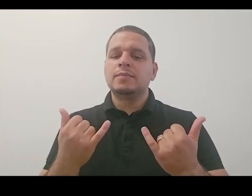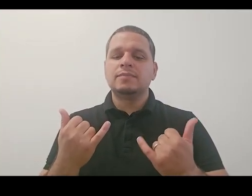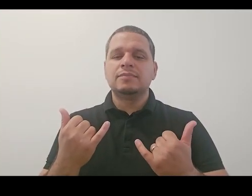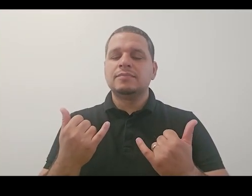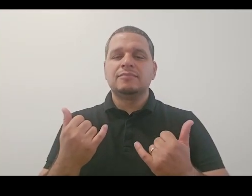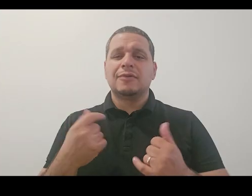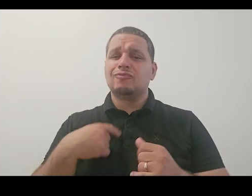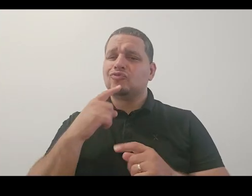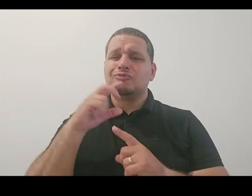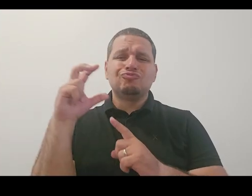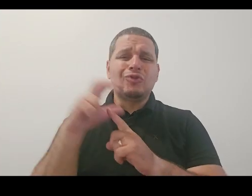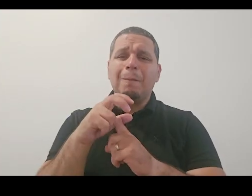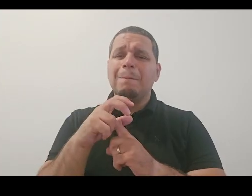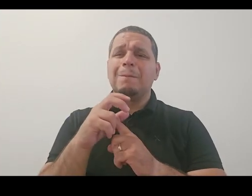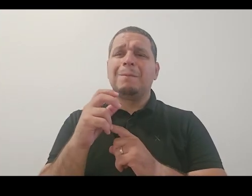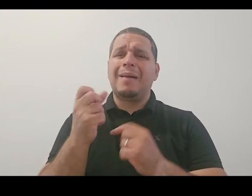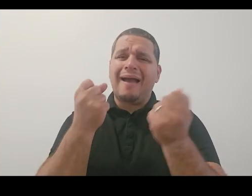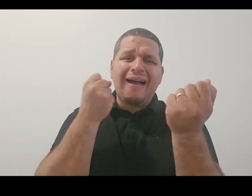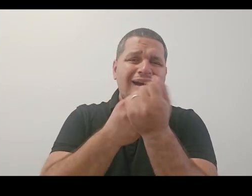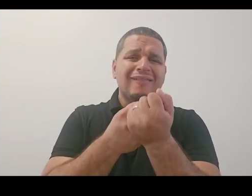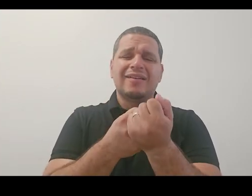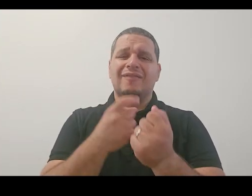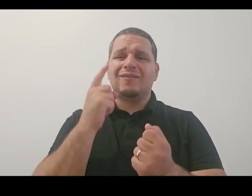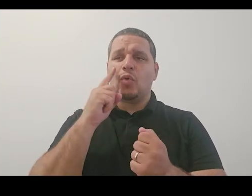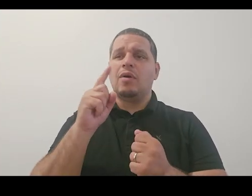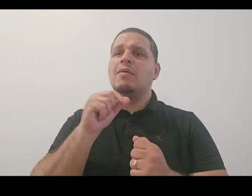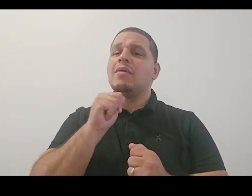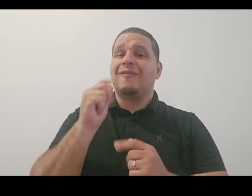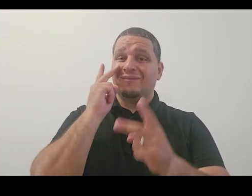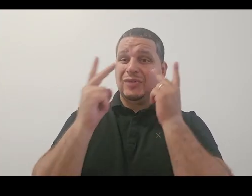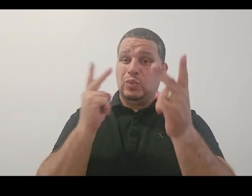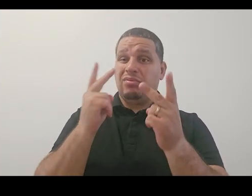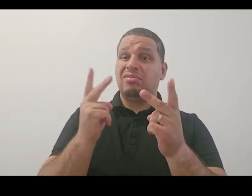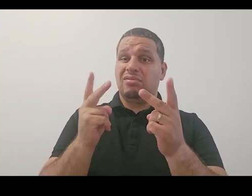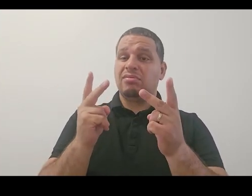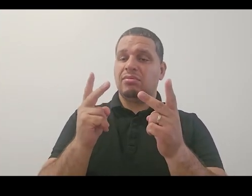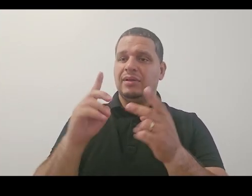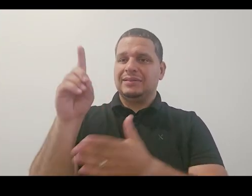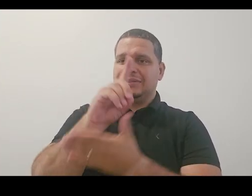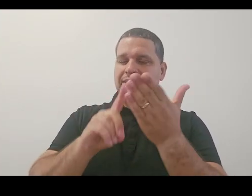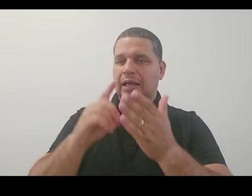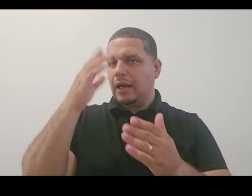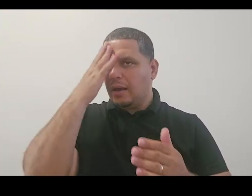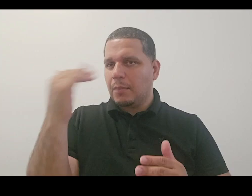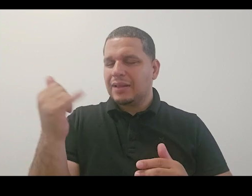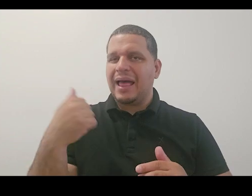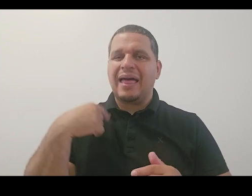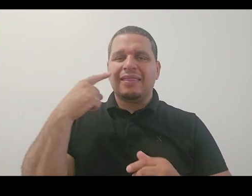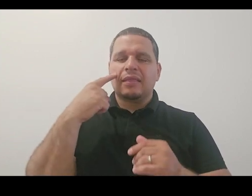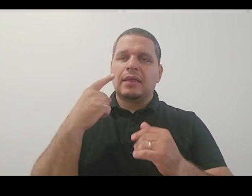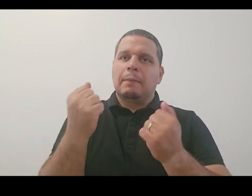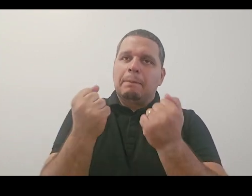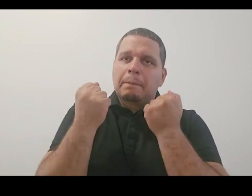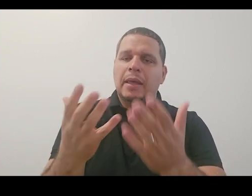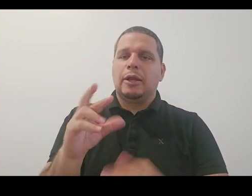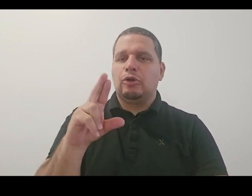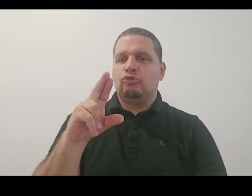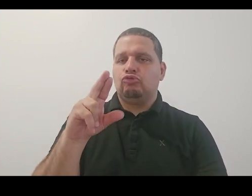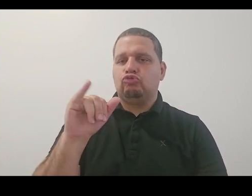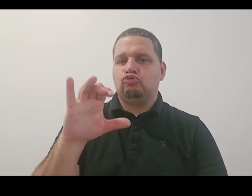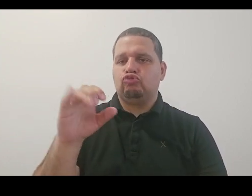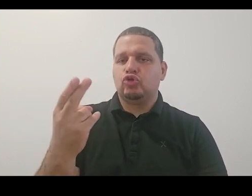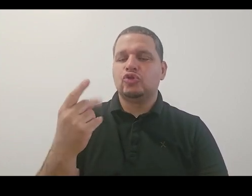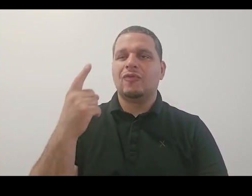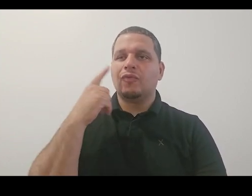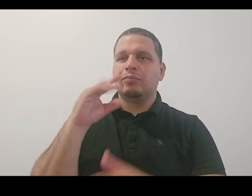of, or and an advocate for non-visual design, because I think there's so much richness in the vocabulary of touch